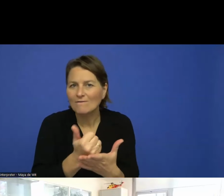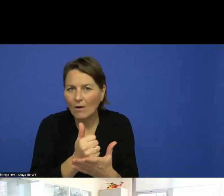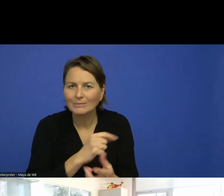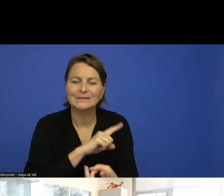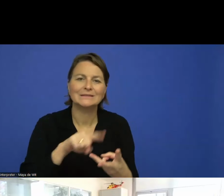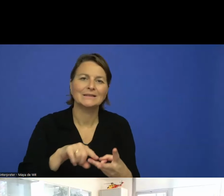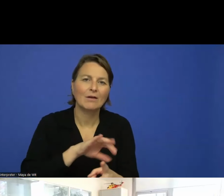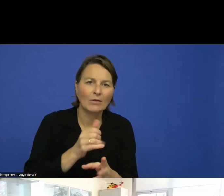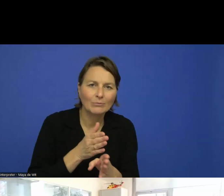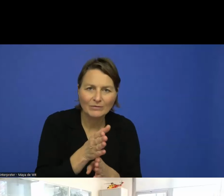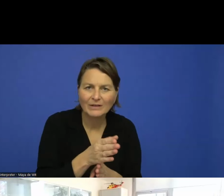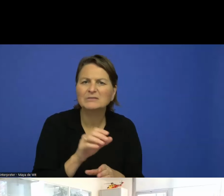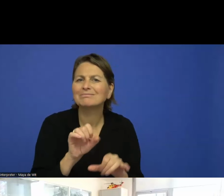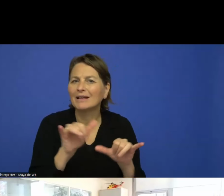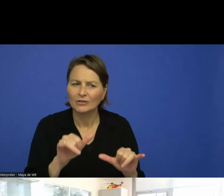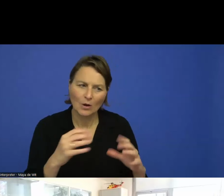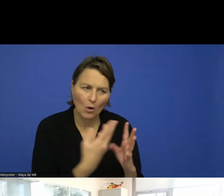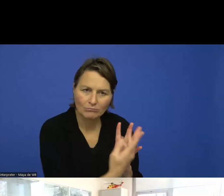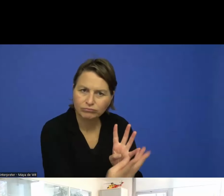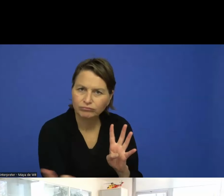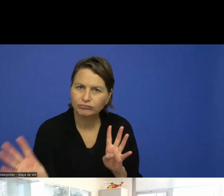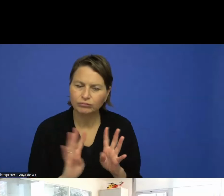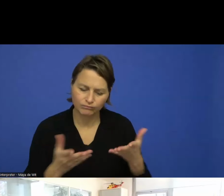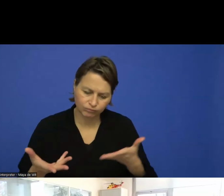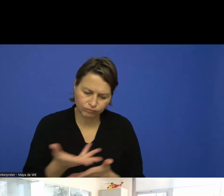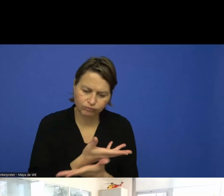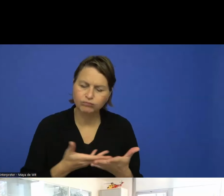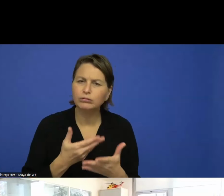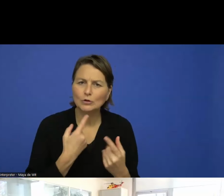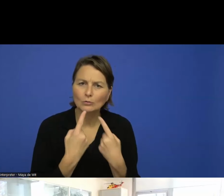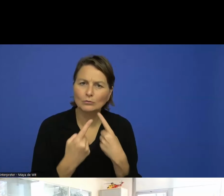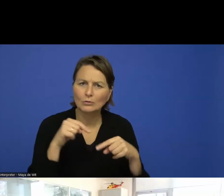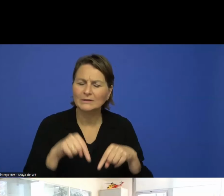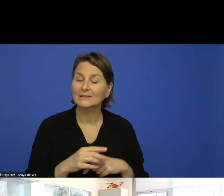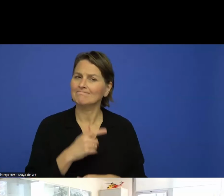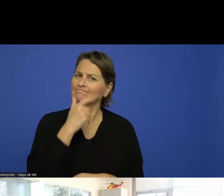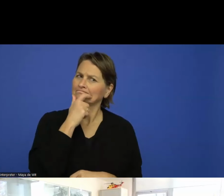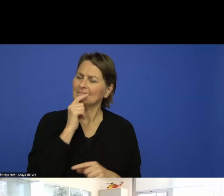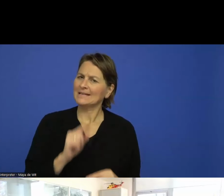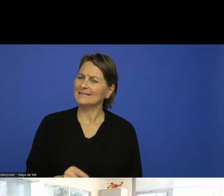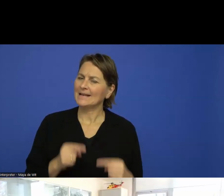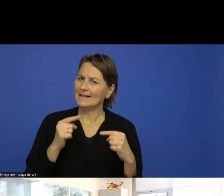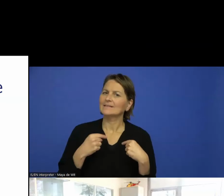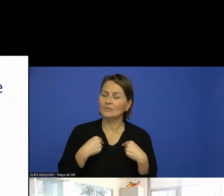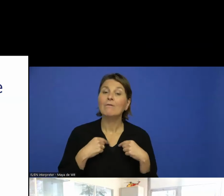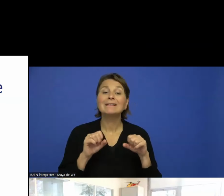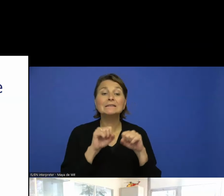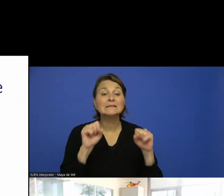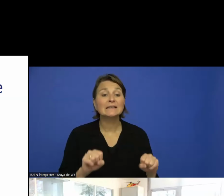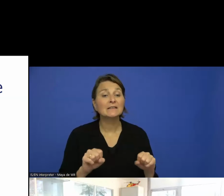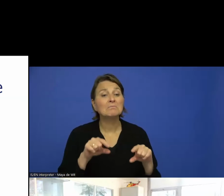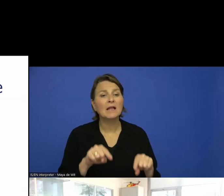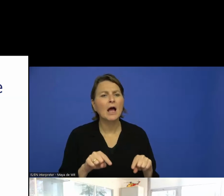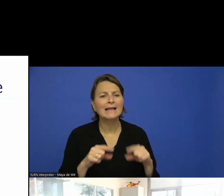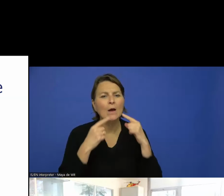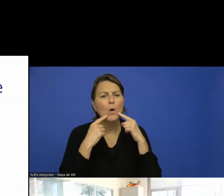professionals. And the challenge was interesting because systems that work do not just happen. They have to be